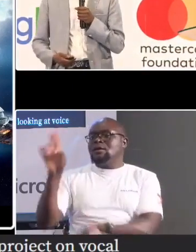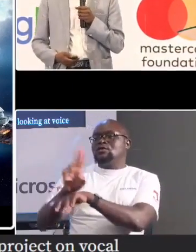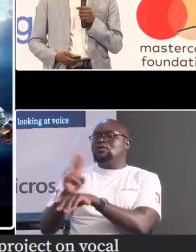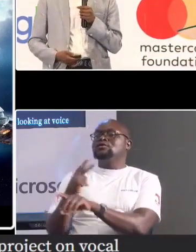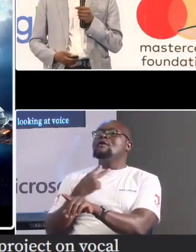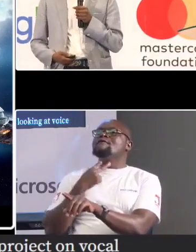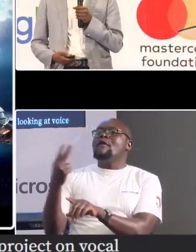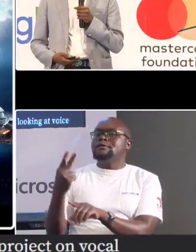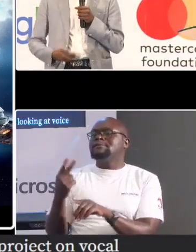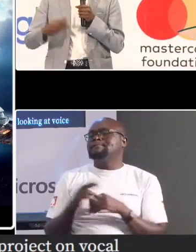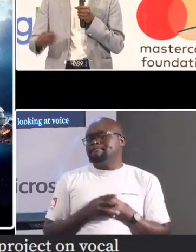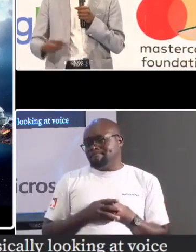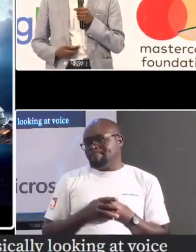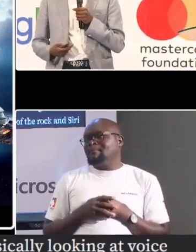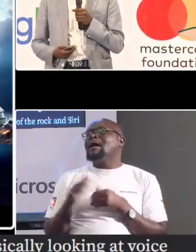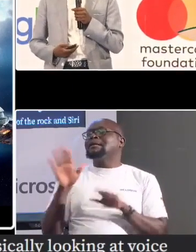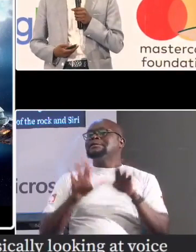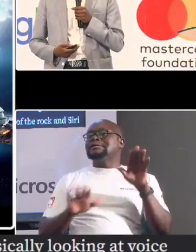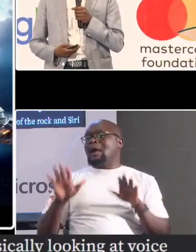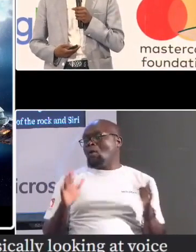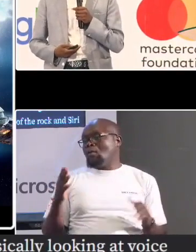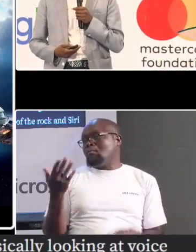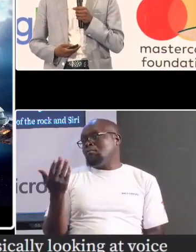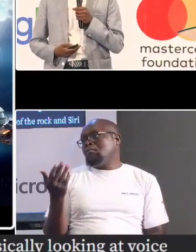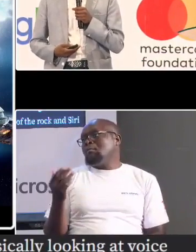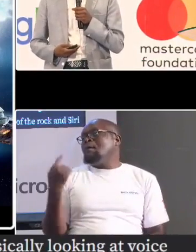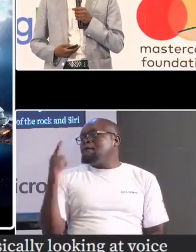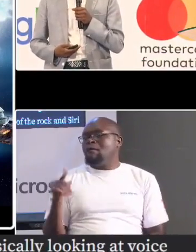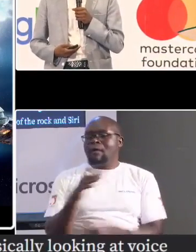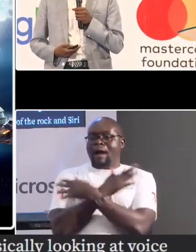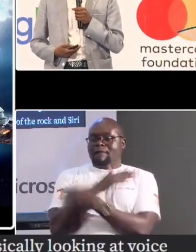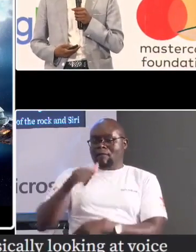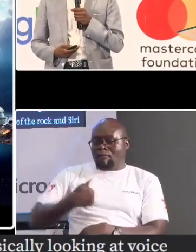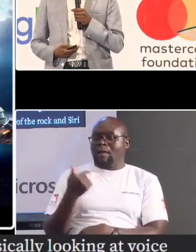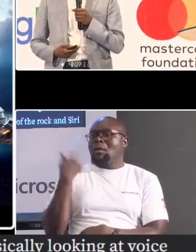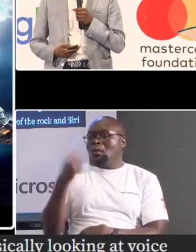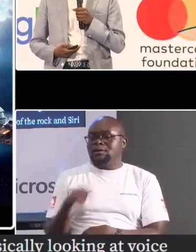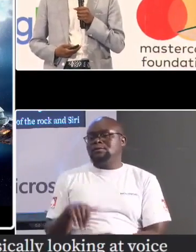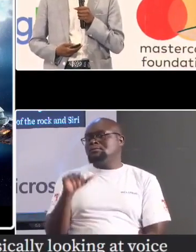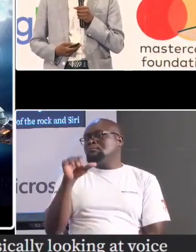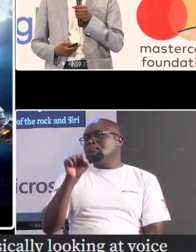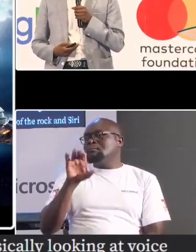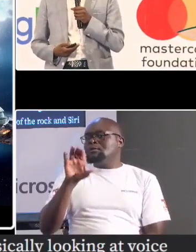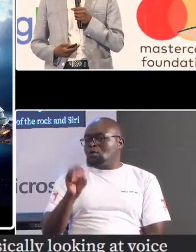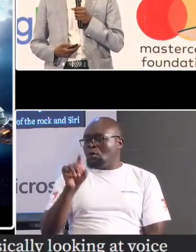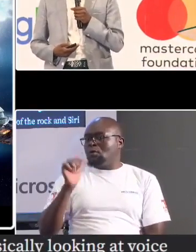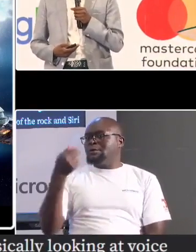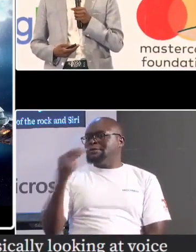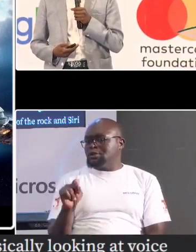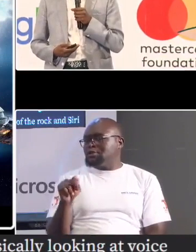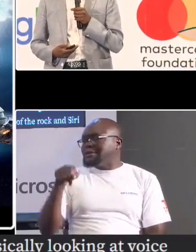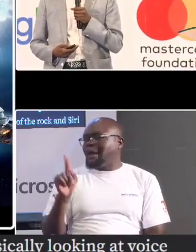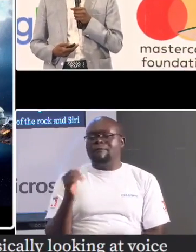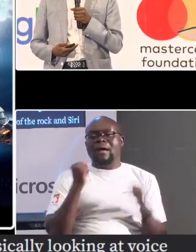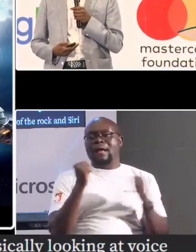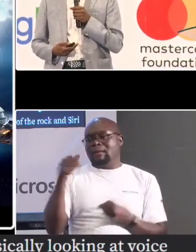voice interfaces and struggled? You know, for a friend of mine who's Scottish, it's incredibly disabling for him.